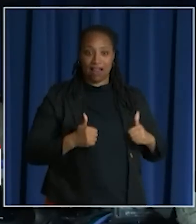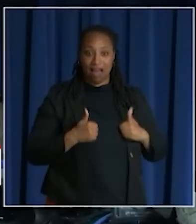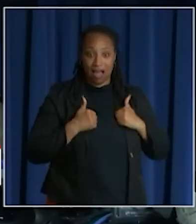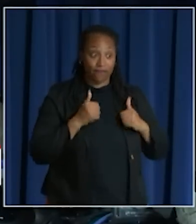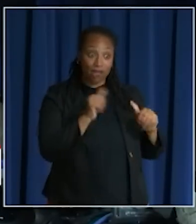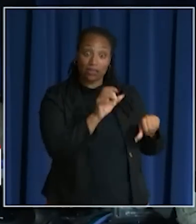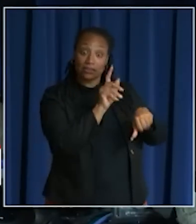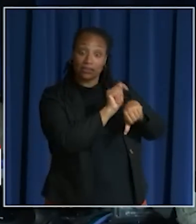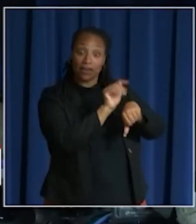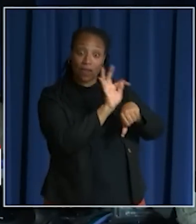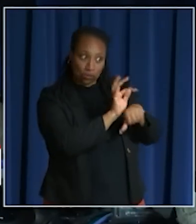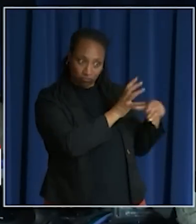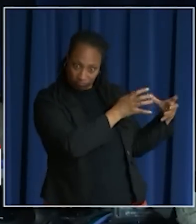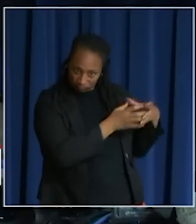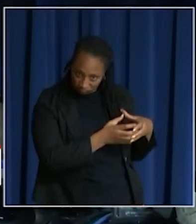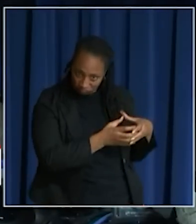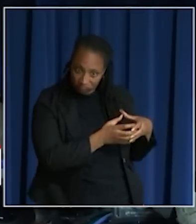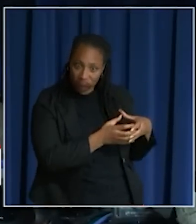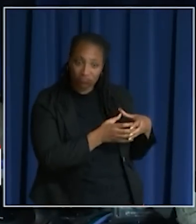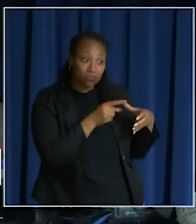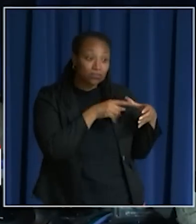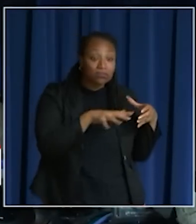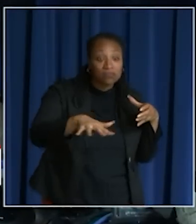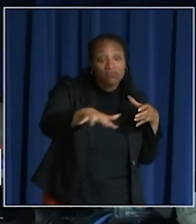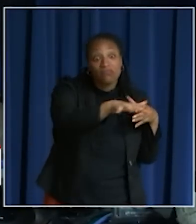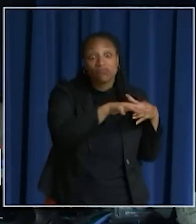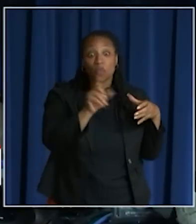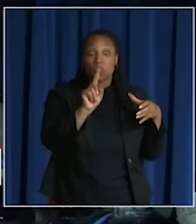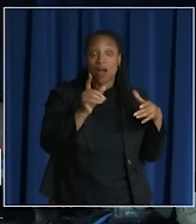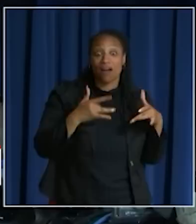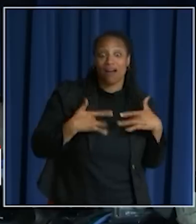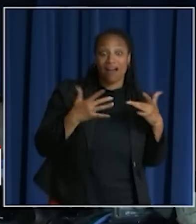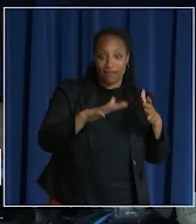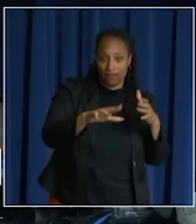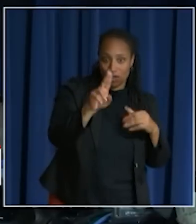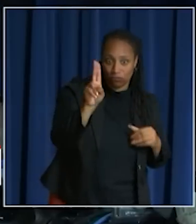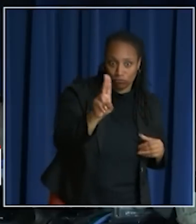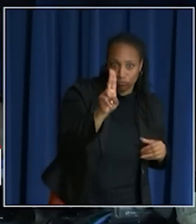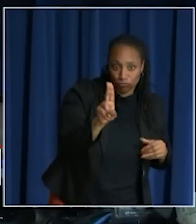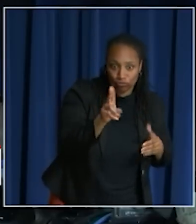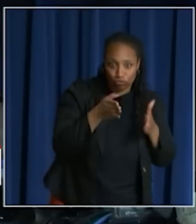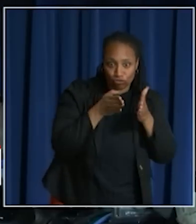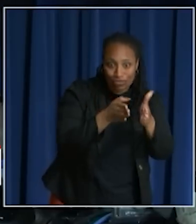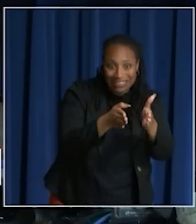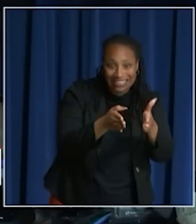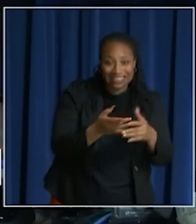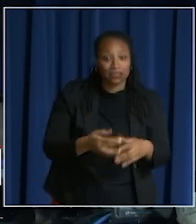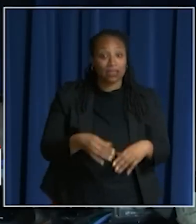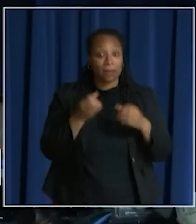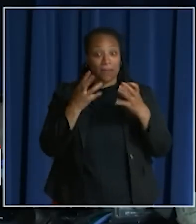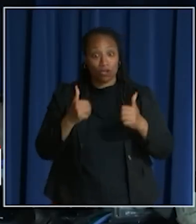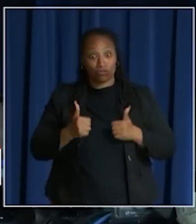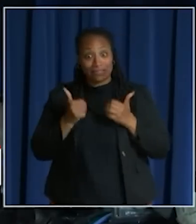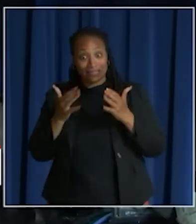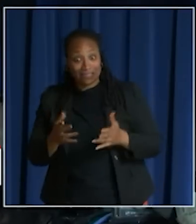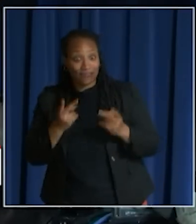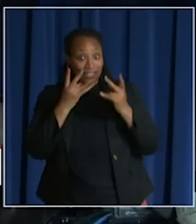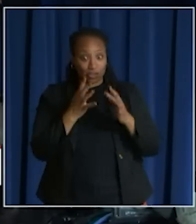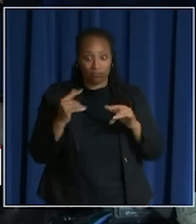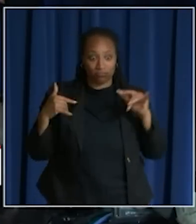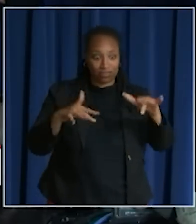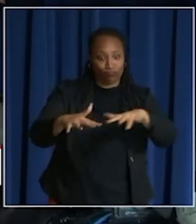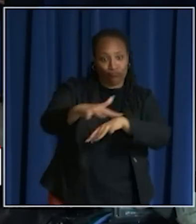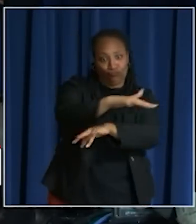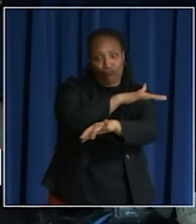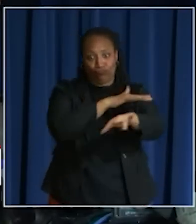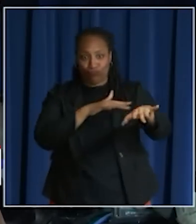tourists, residents, individuals who come into our city on a Thursday night, Friday night, or Saturday night and enjoy the nightlife culture. We will also be able